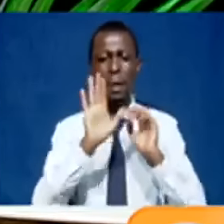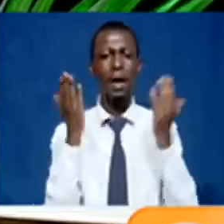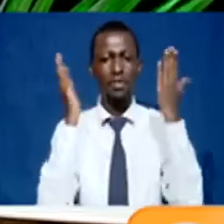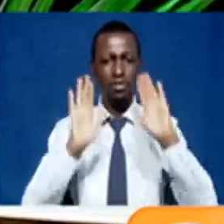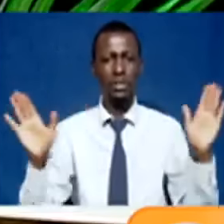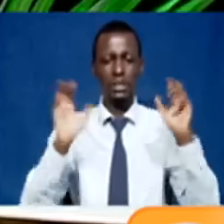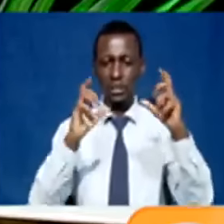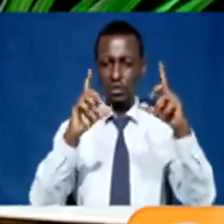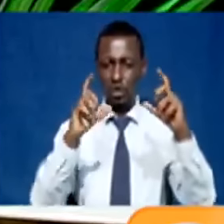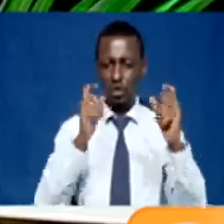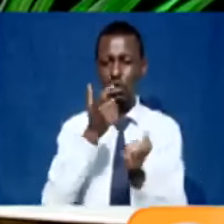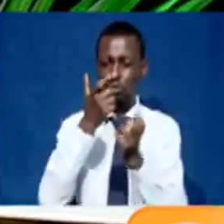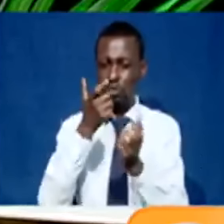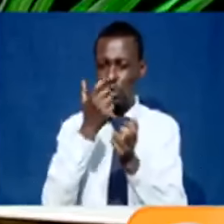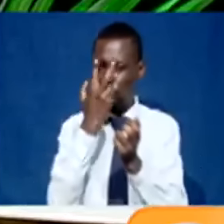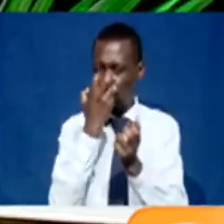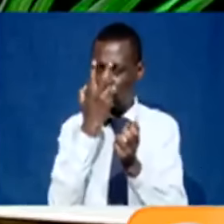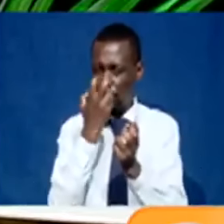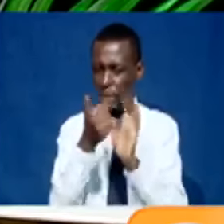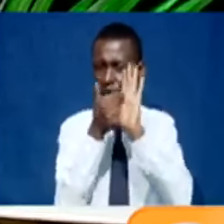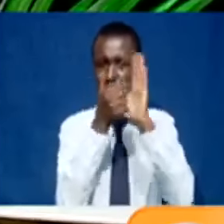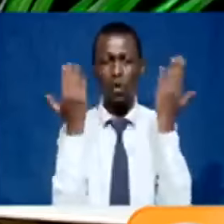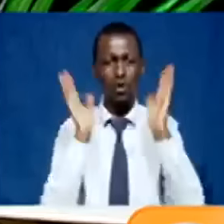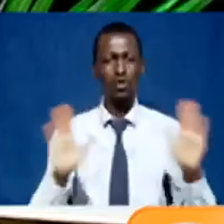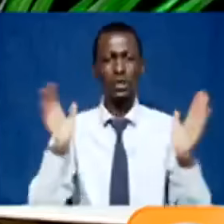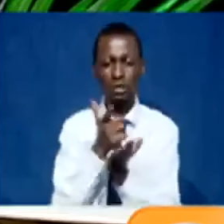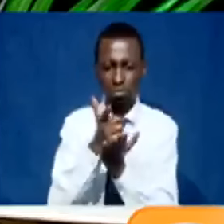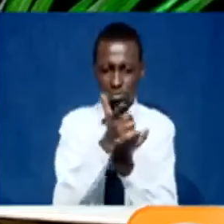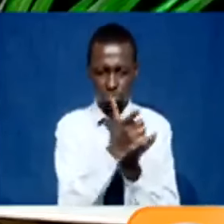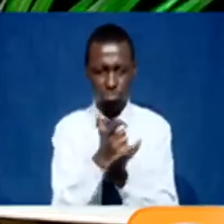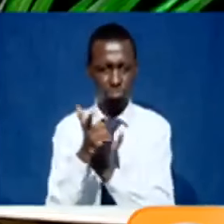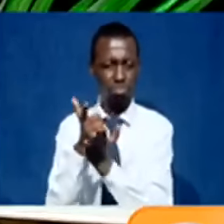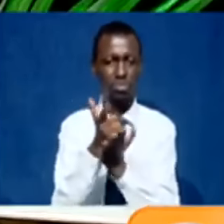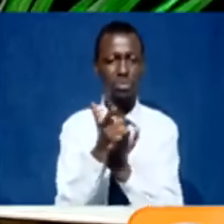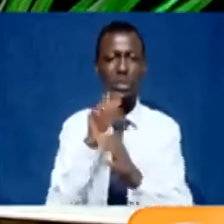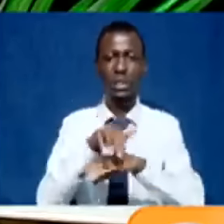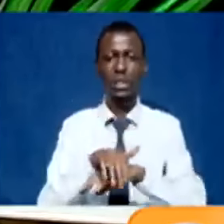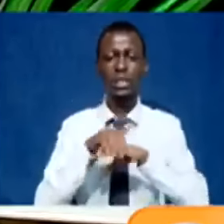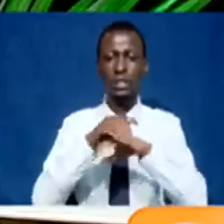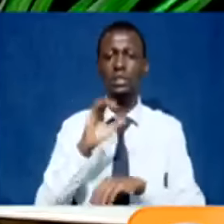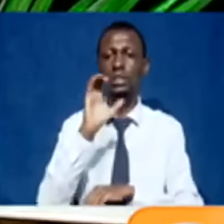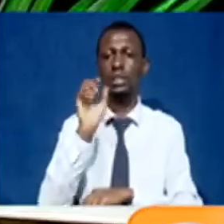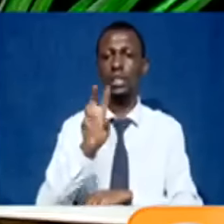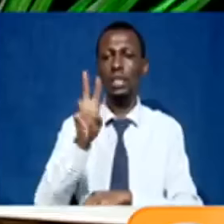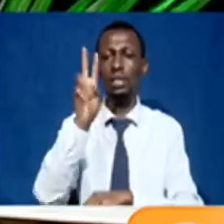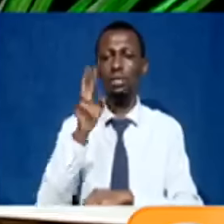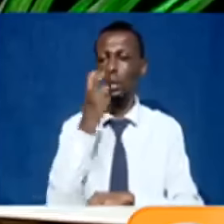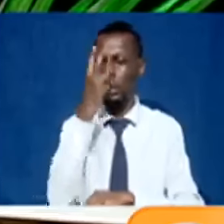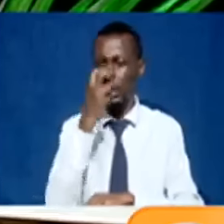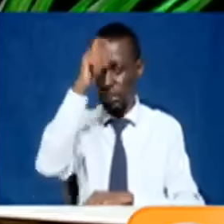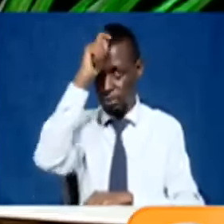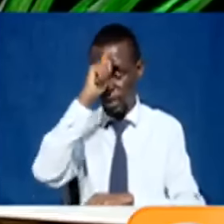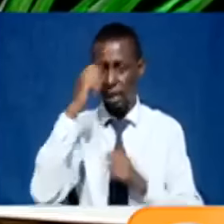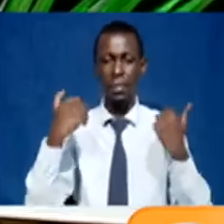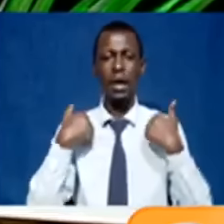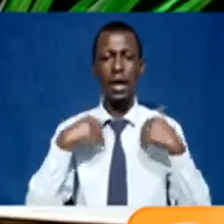of the suspect behind the brutal murder emerges. CCTV footage obtained by Citizen TV shows how the suspect, who was wearing a cap